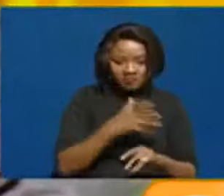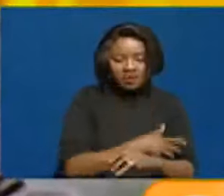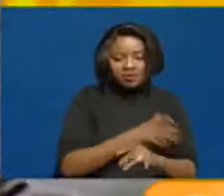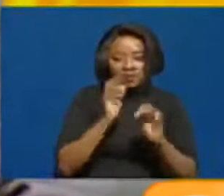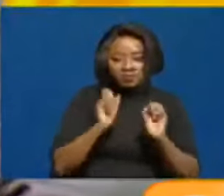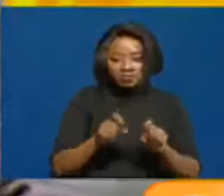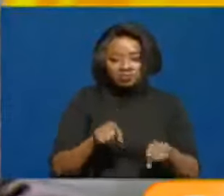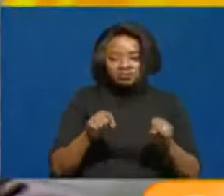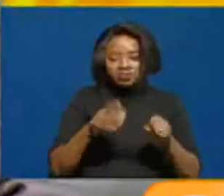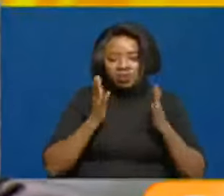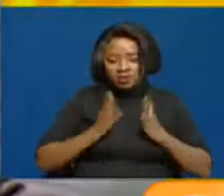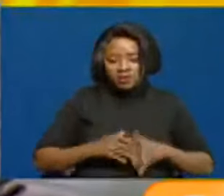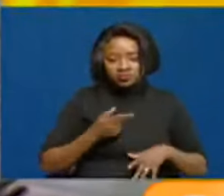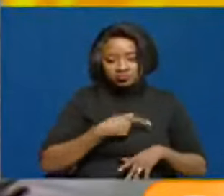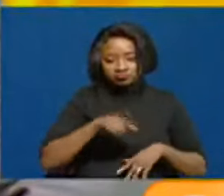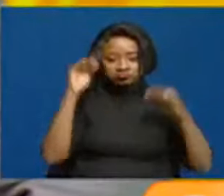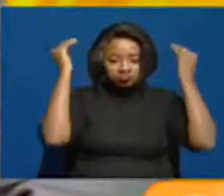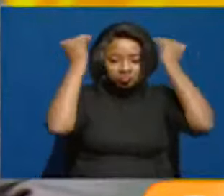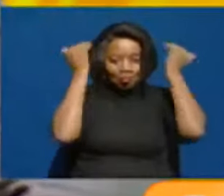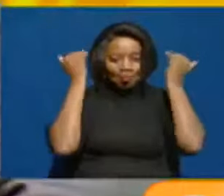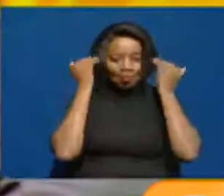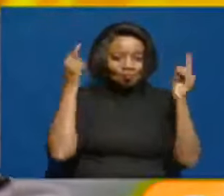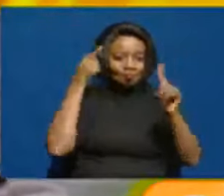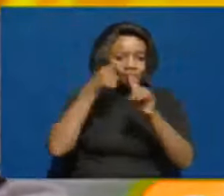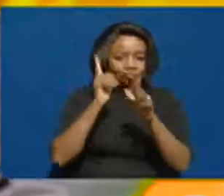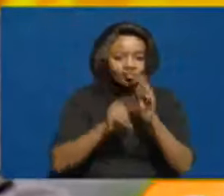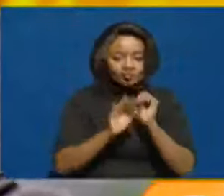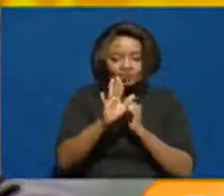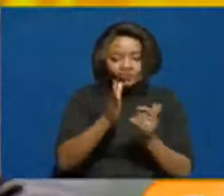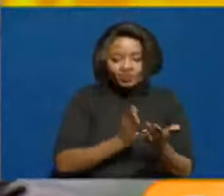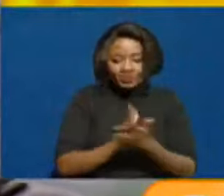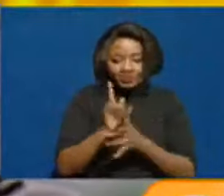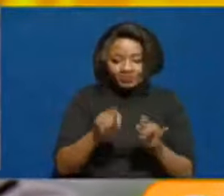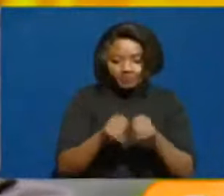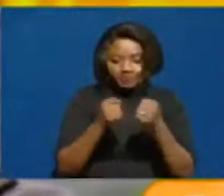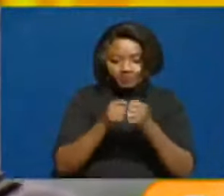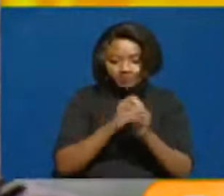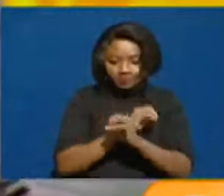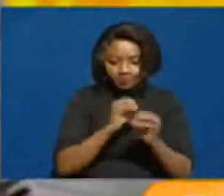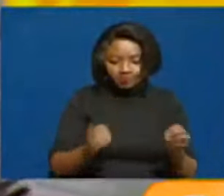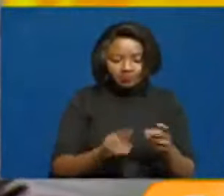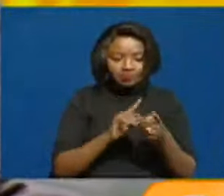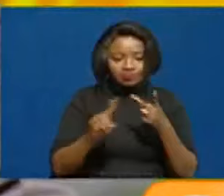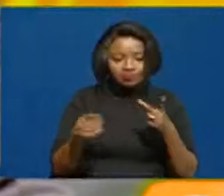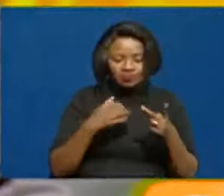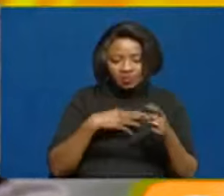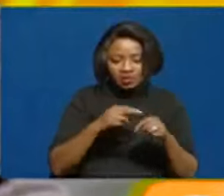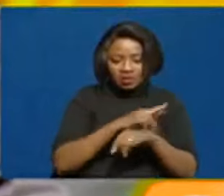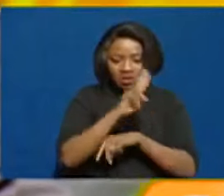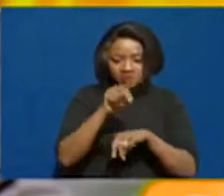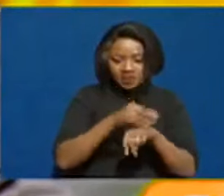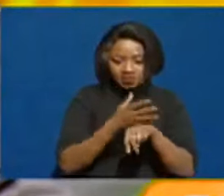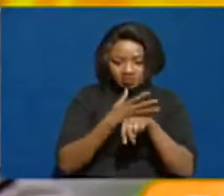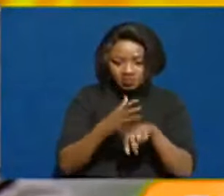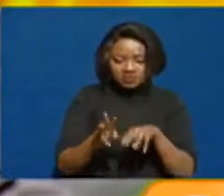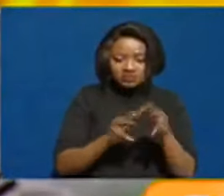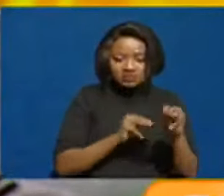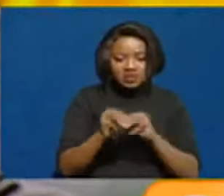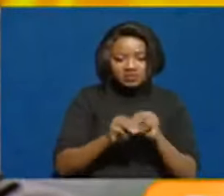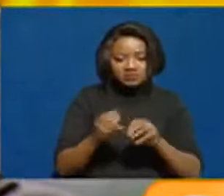court to ensure that your rights are not infringed on. We have the National Waste Management Strategy